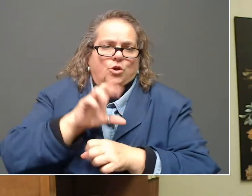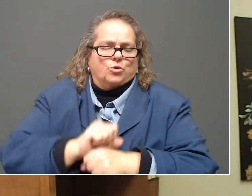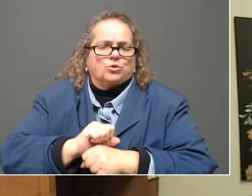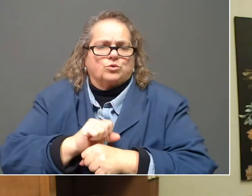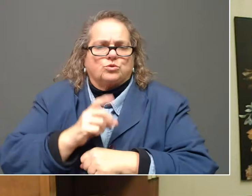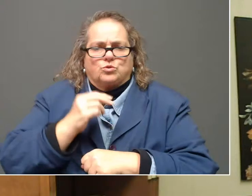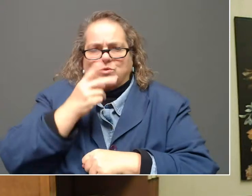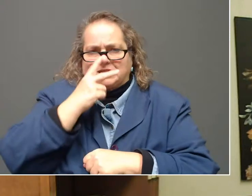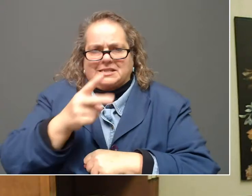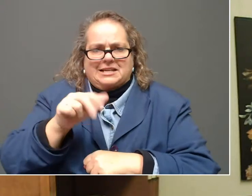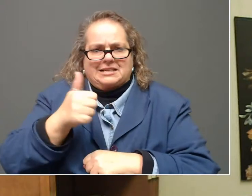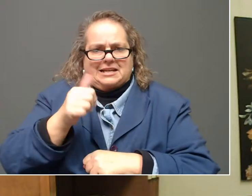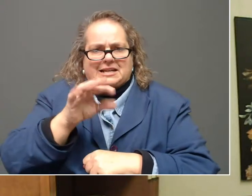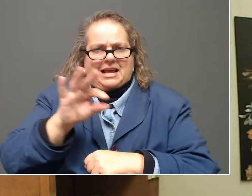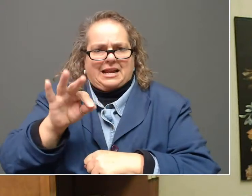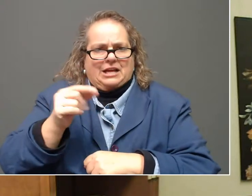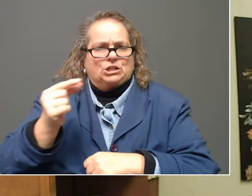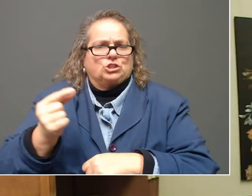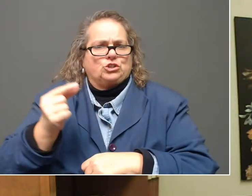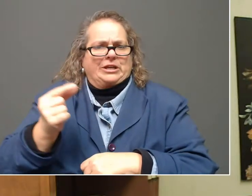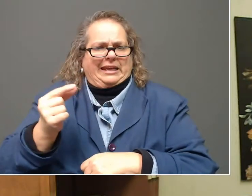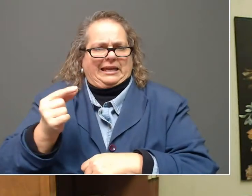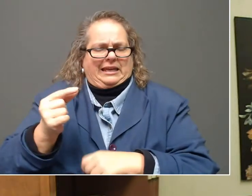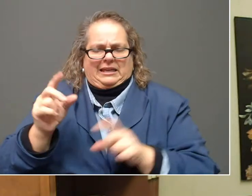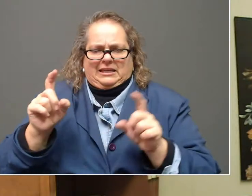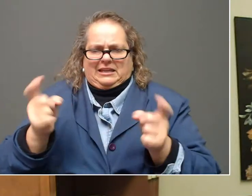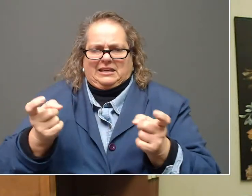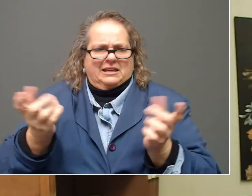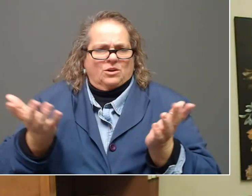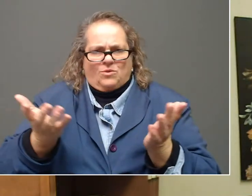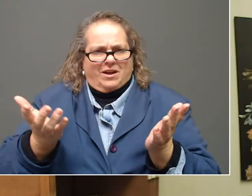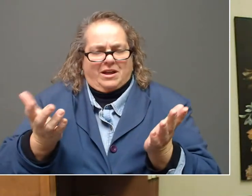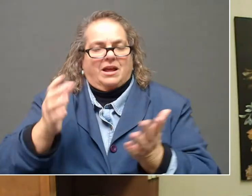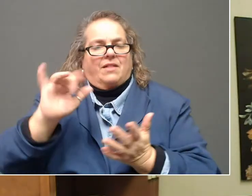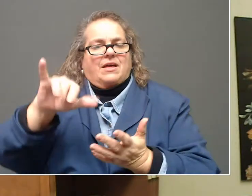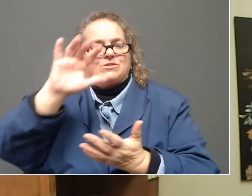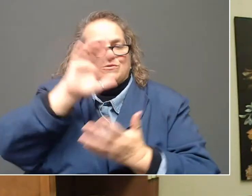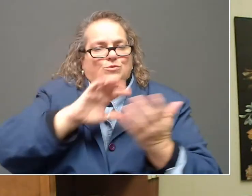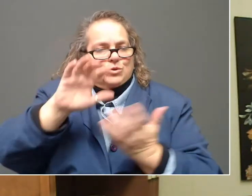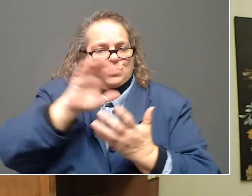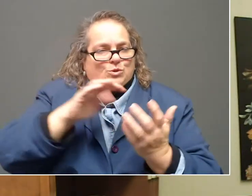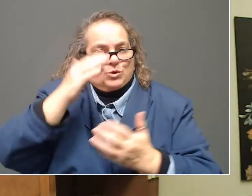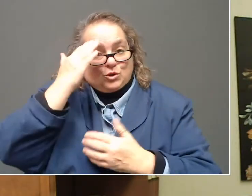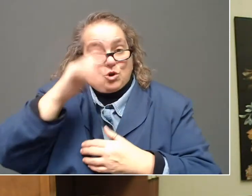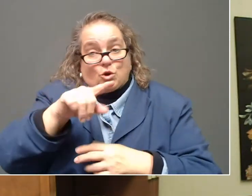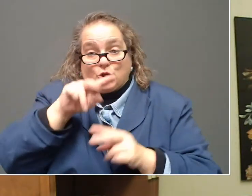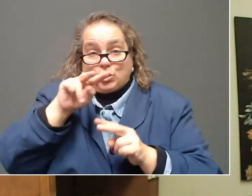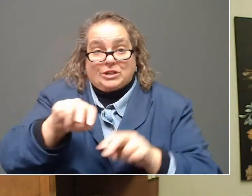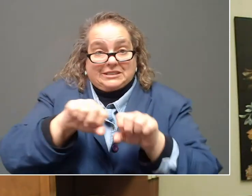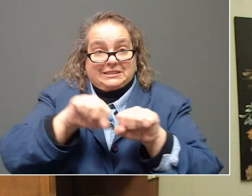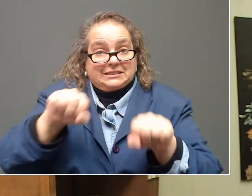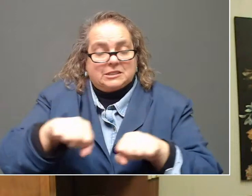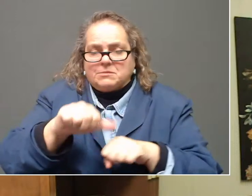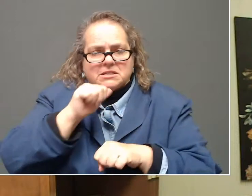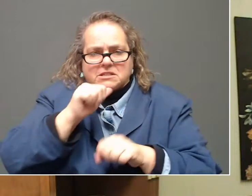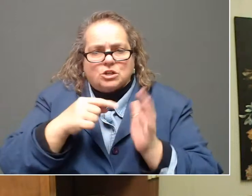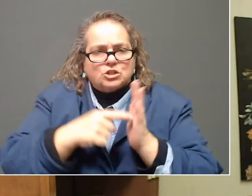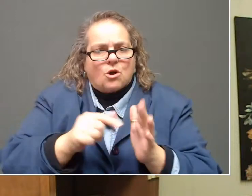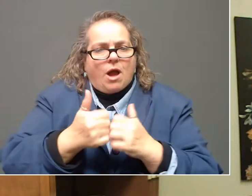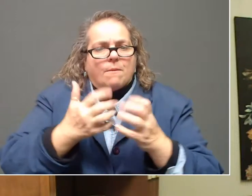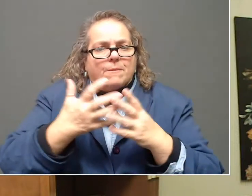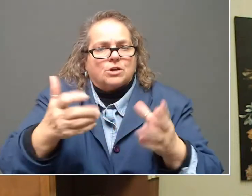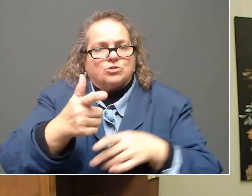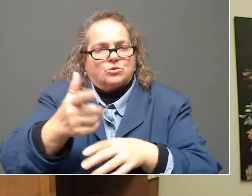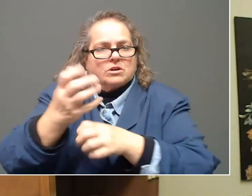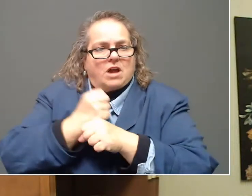that IRS bulletin on our website, on the KCC website under Identity Theft Tips. So feel free to look at that